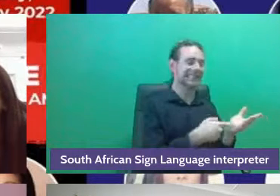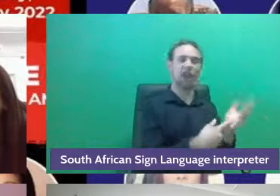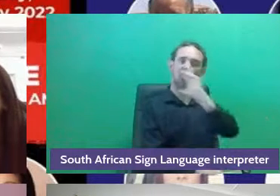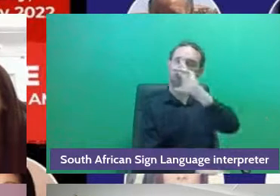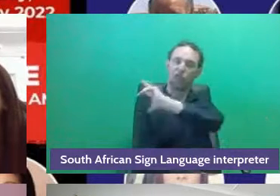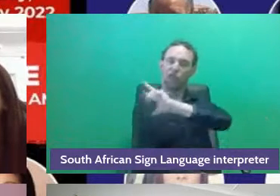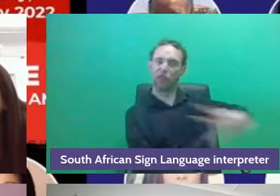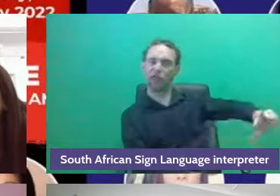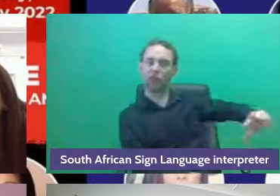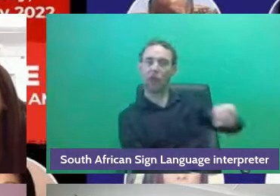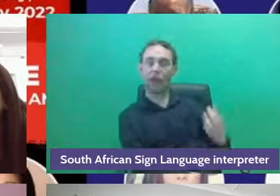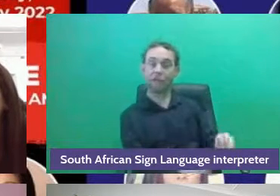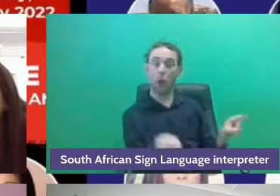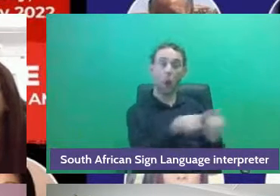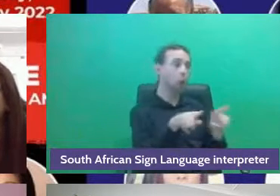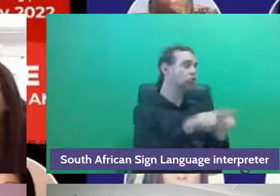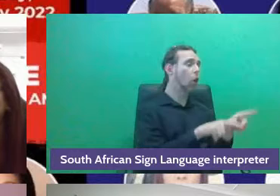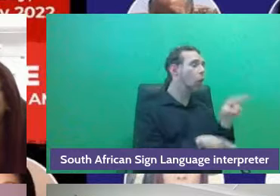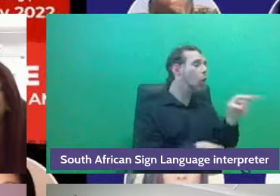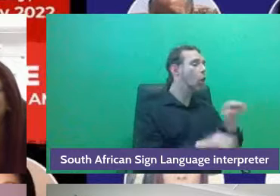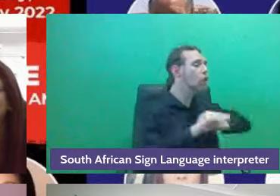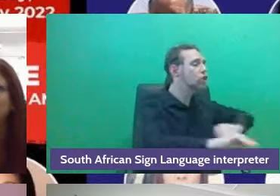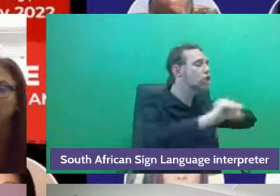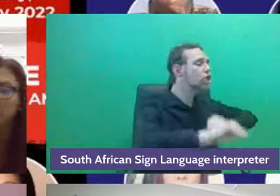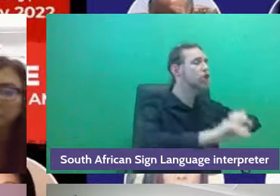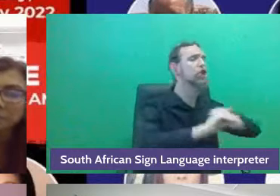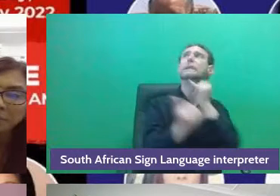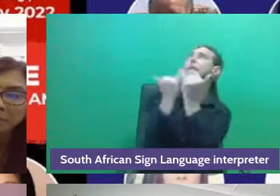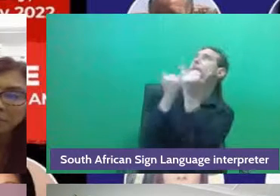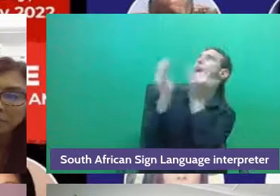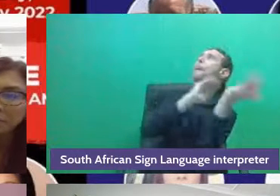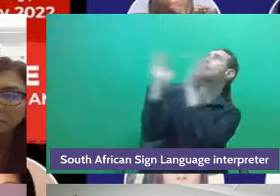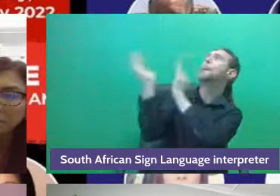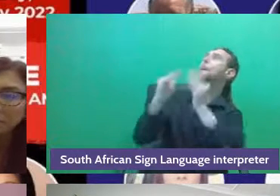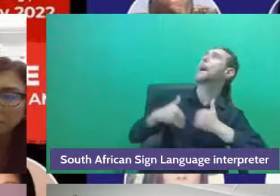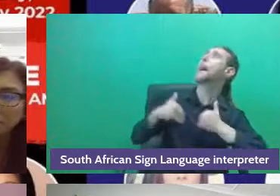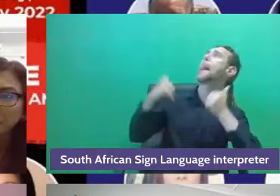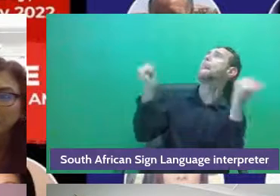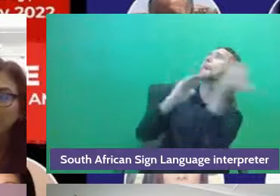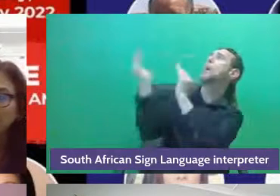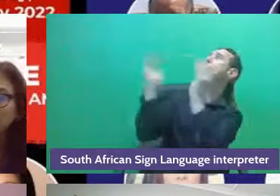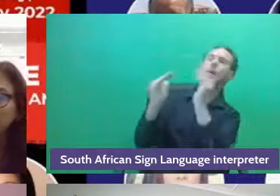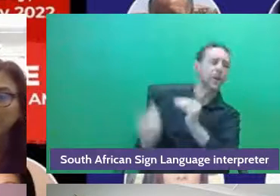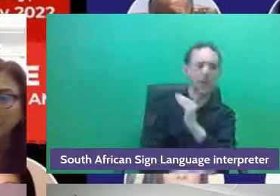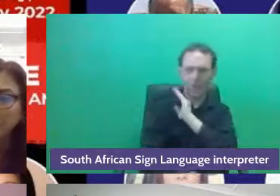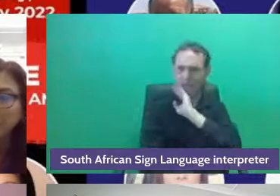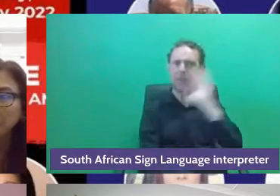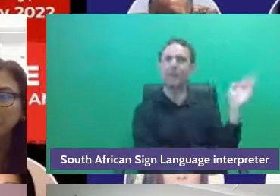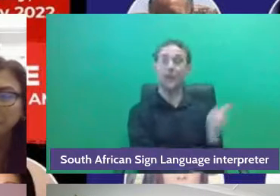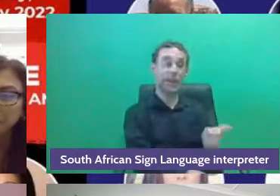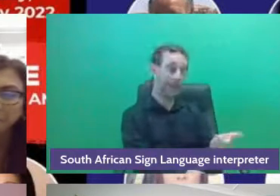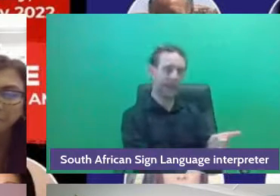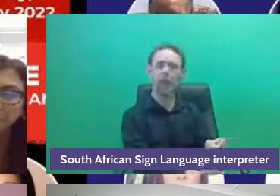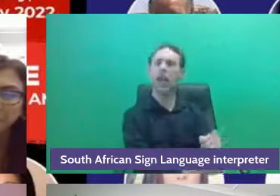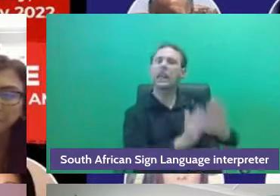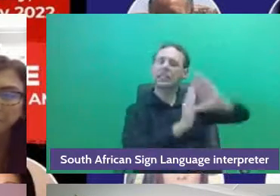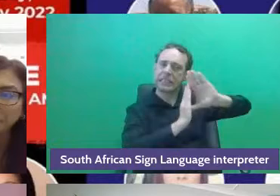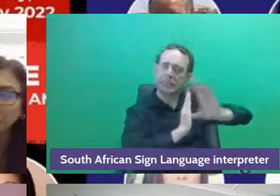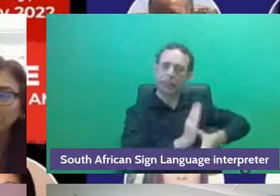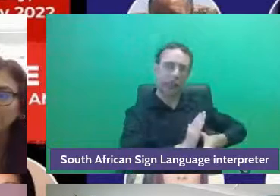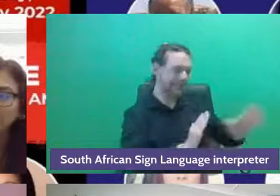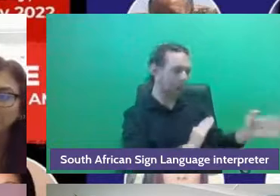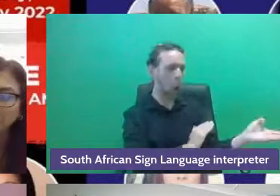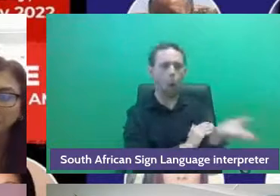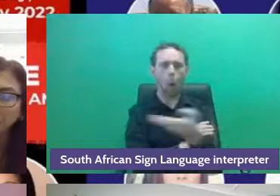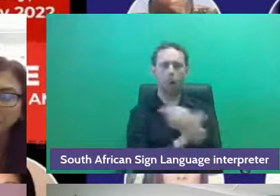about sexuality and disability. Inclusion of people with disabilities in all aspects of life is essential to